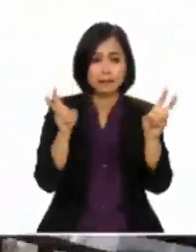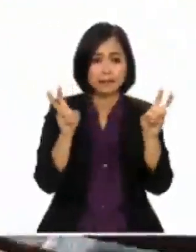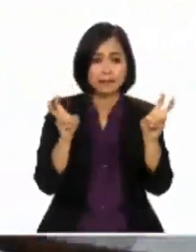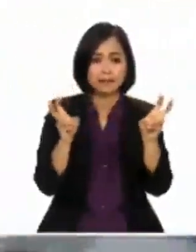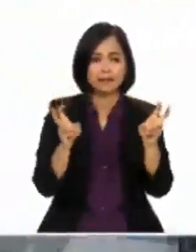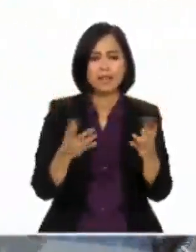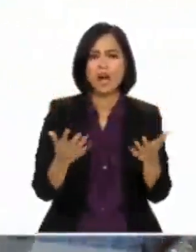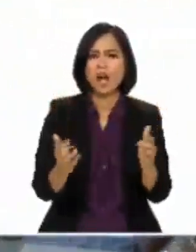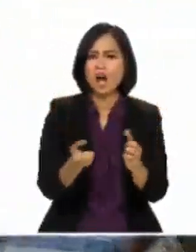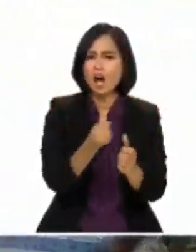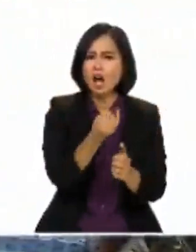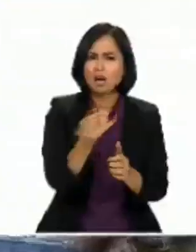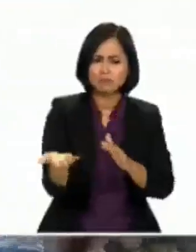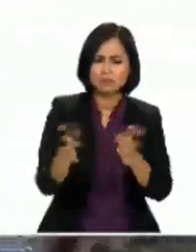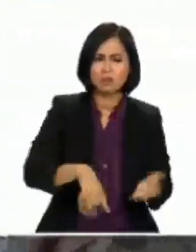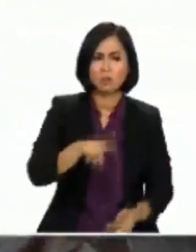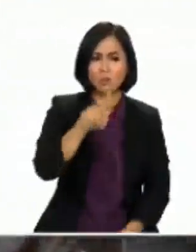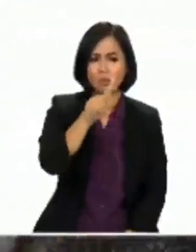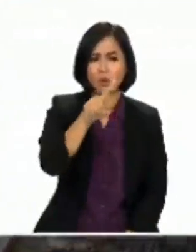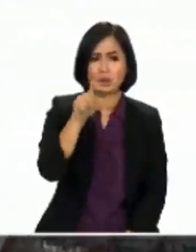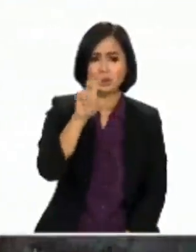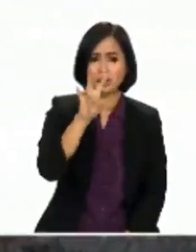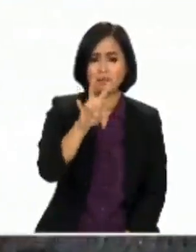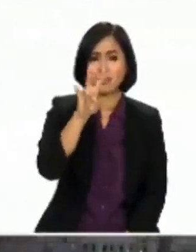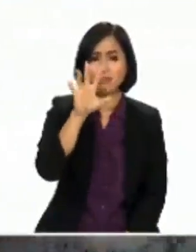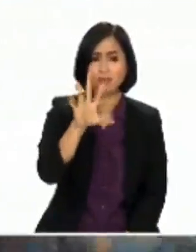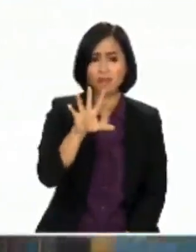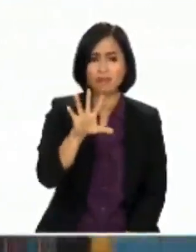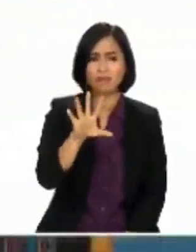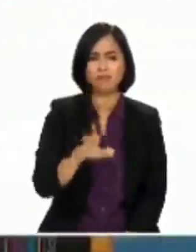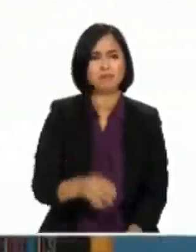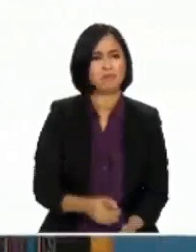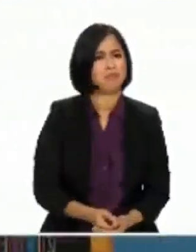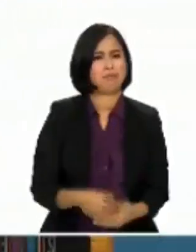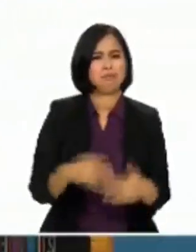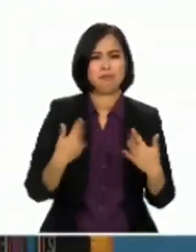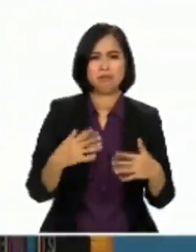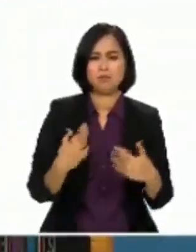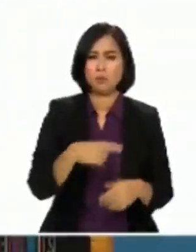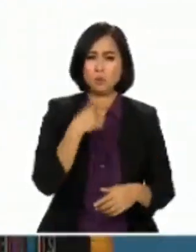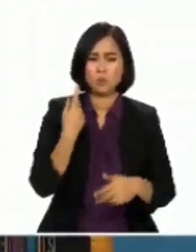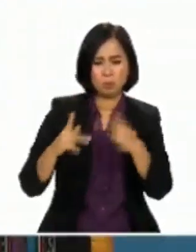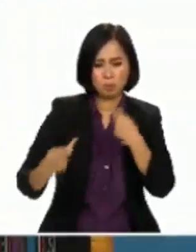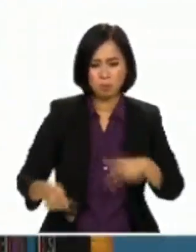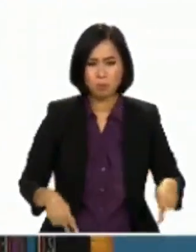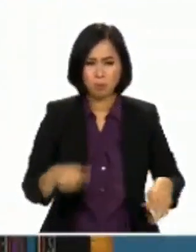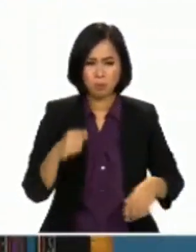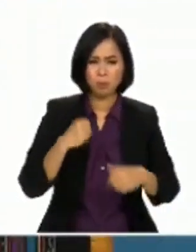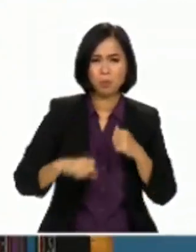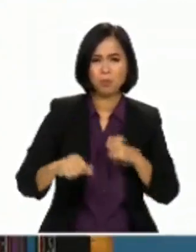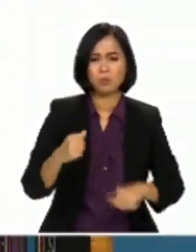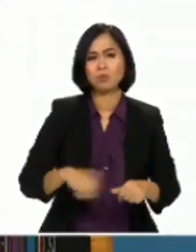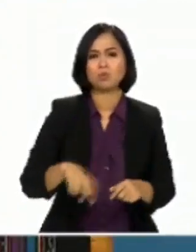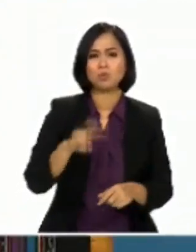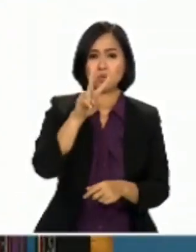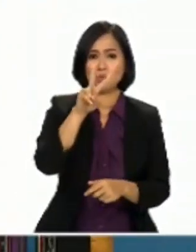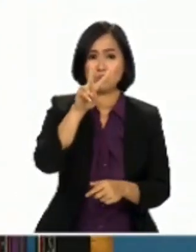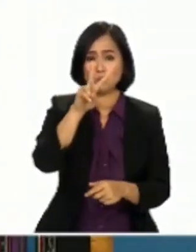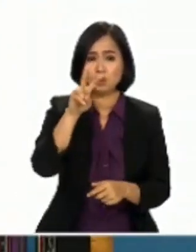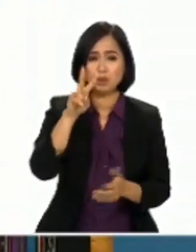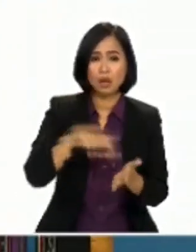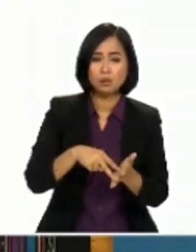175 and wounded 2,000 and one of my